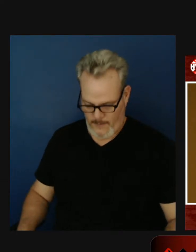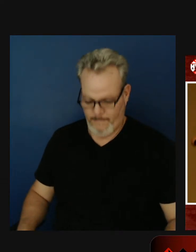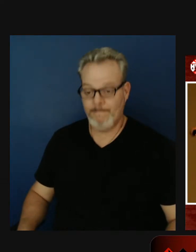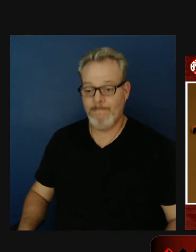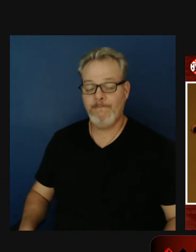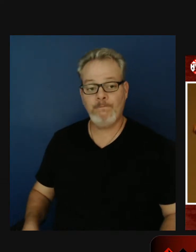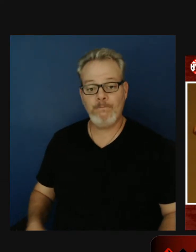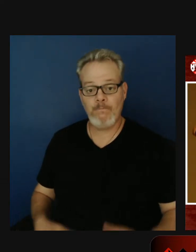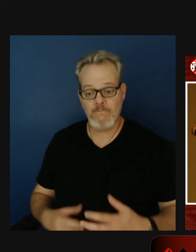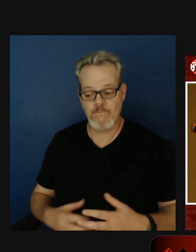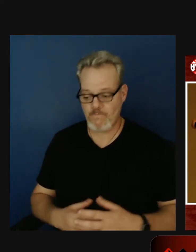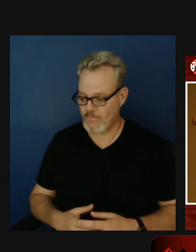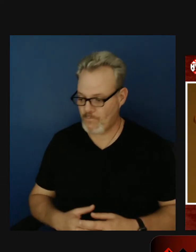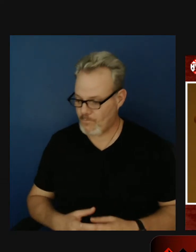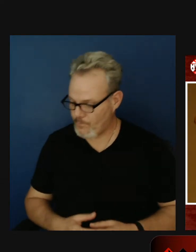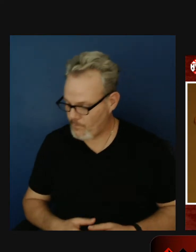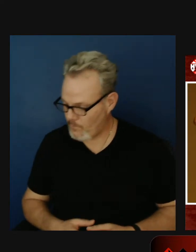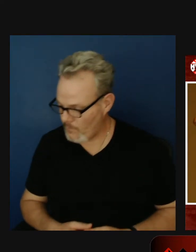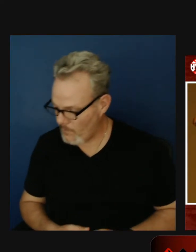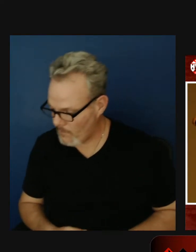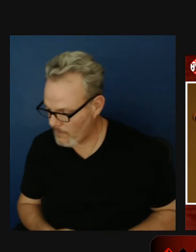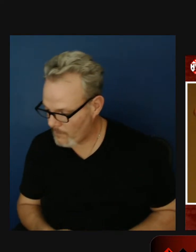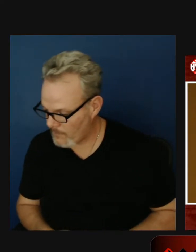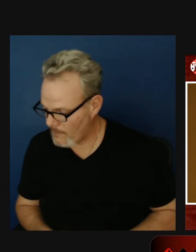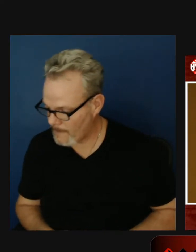So, well, jumping ahead now.